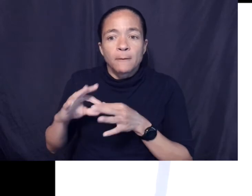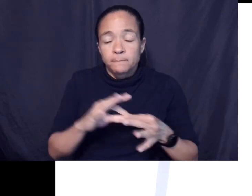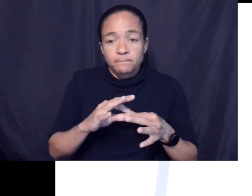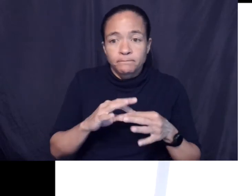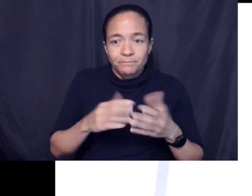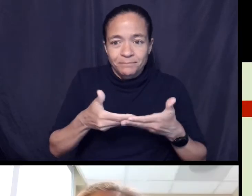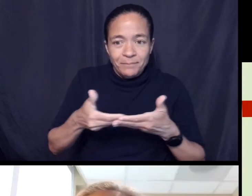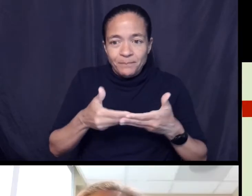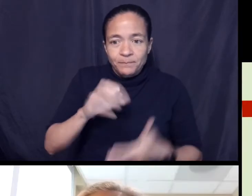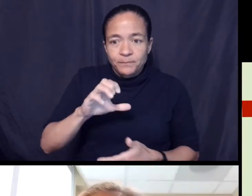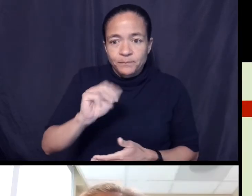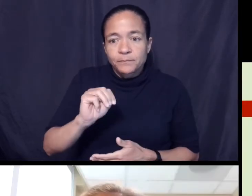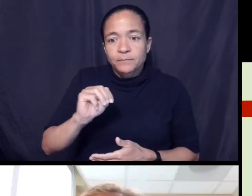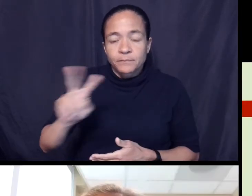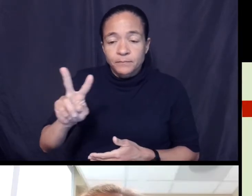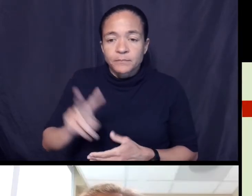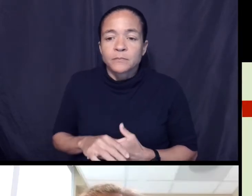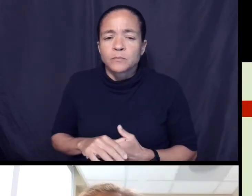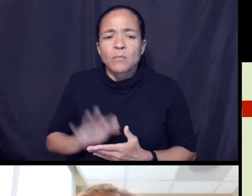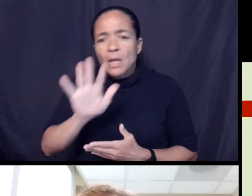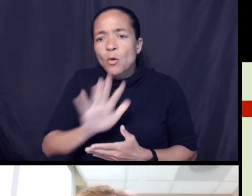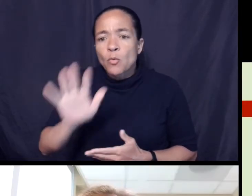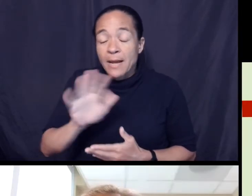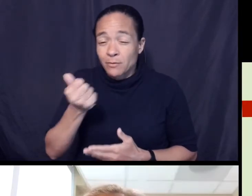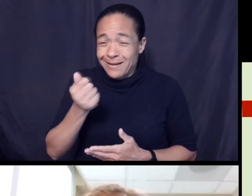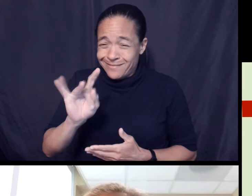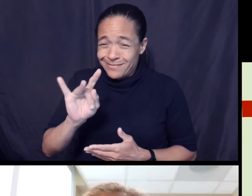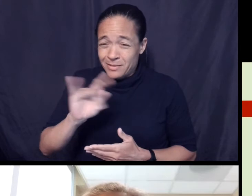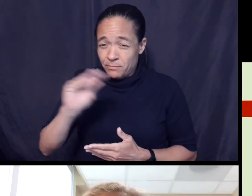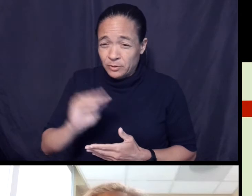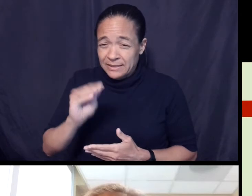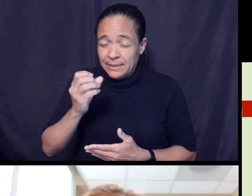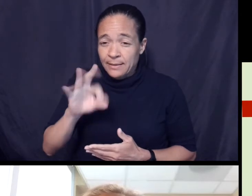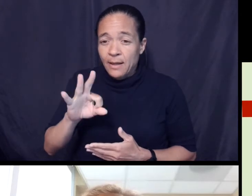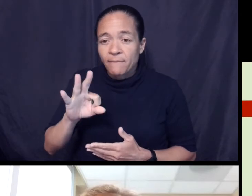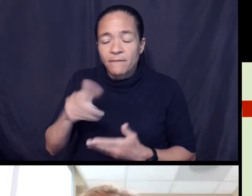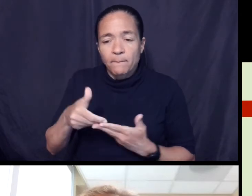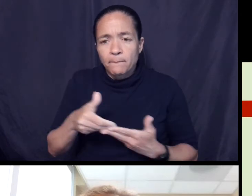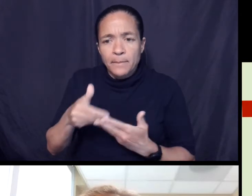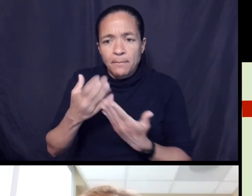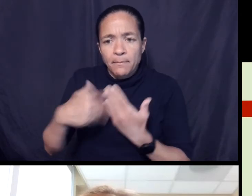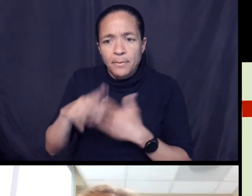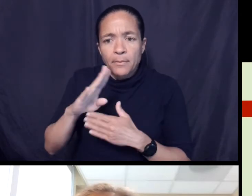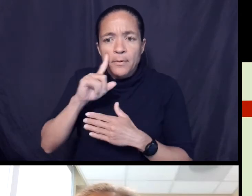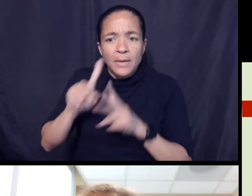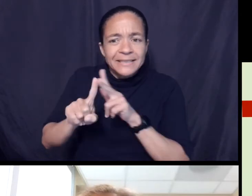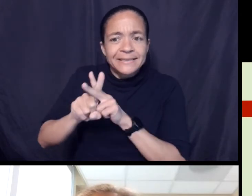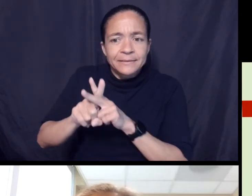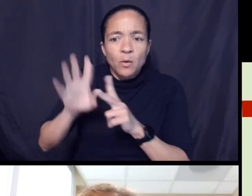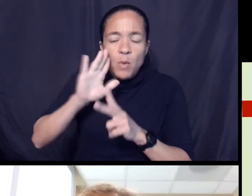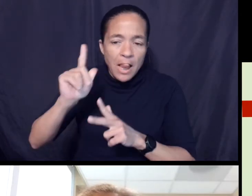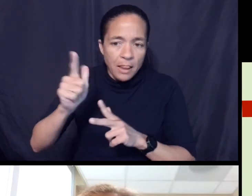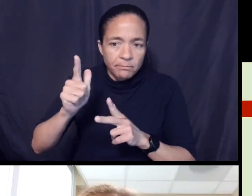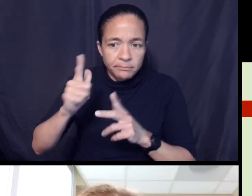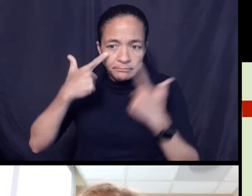congenital CMV, about 18% of children who have symptomatic congenital CMV will develop